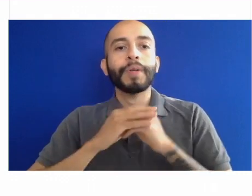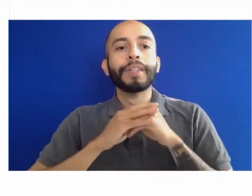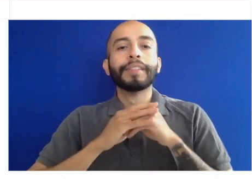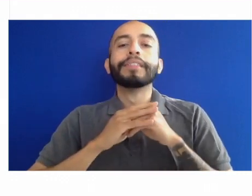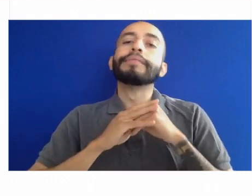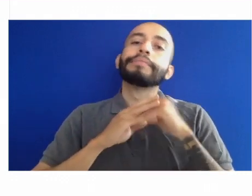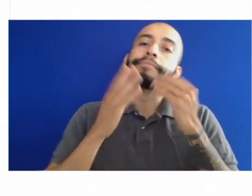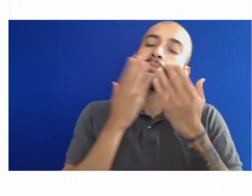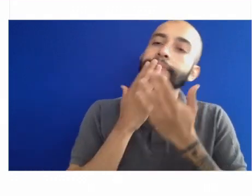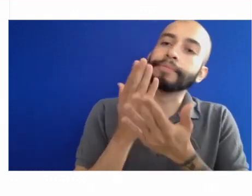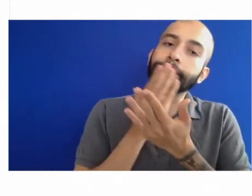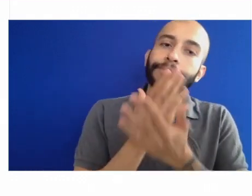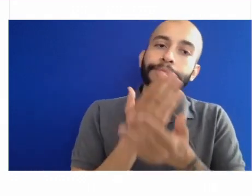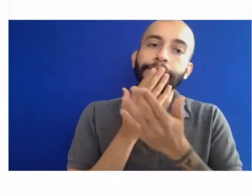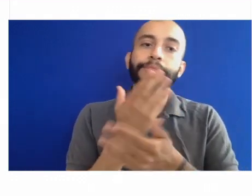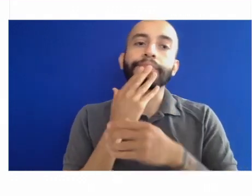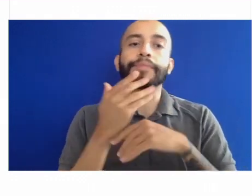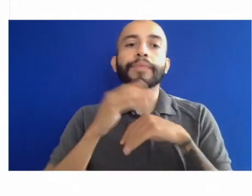a little bit.